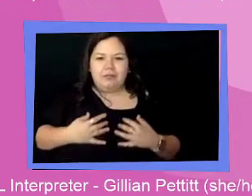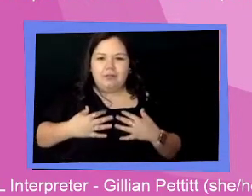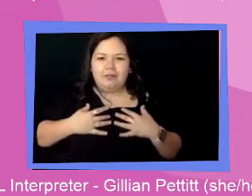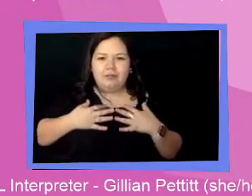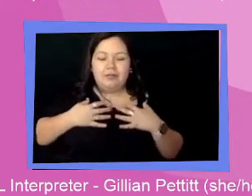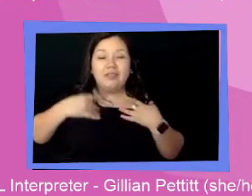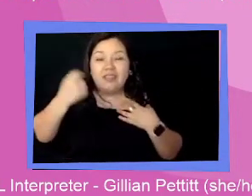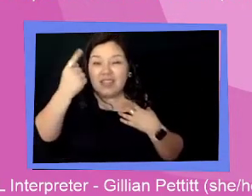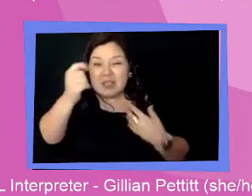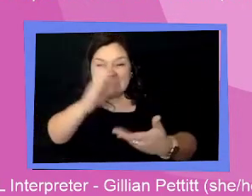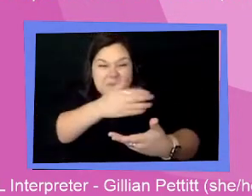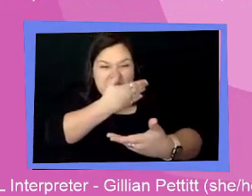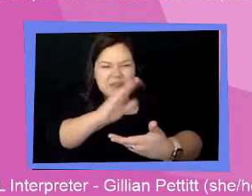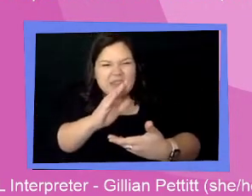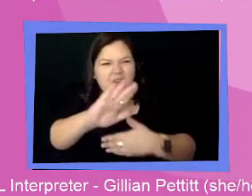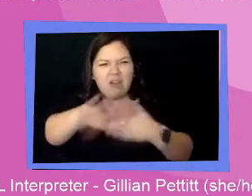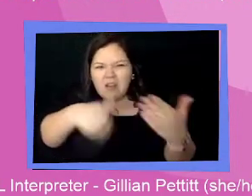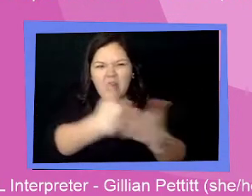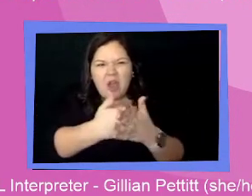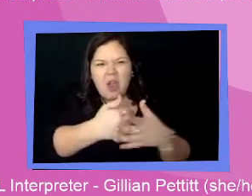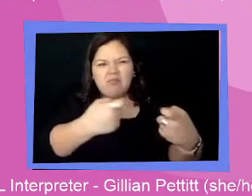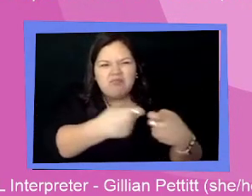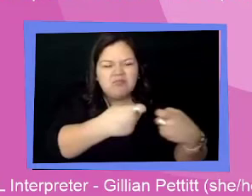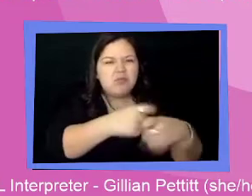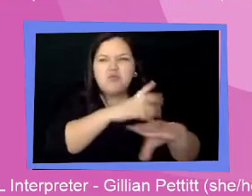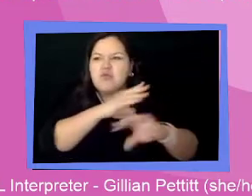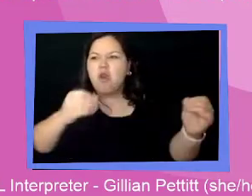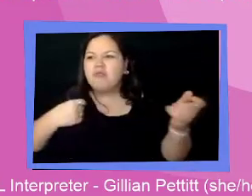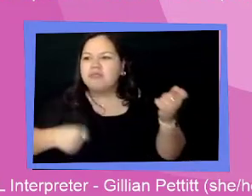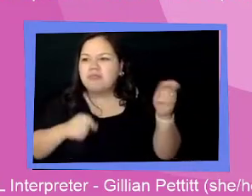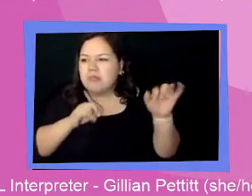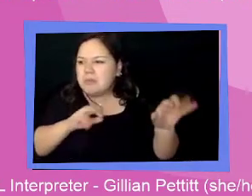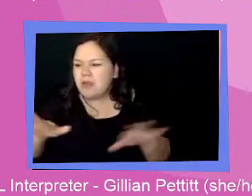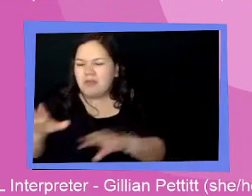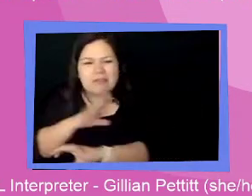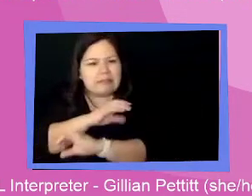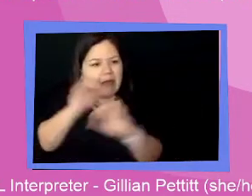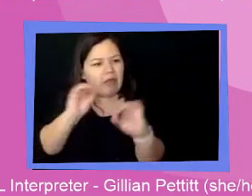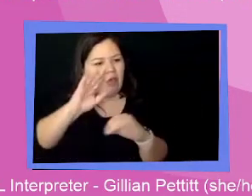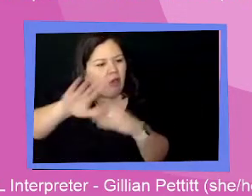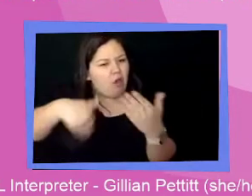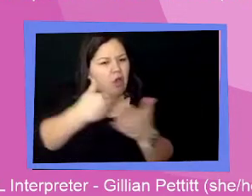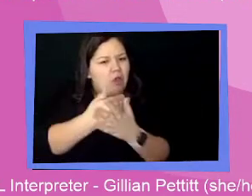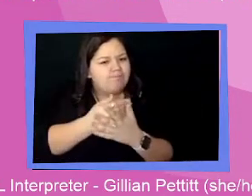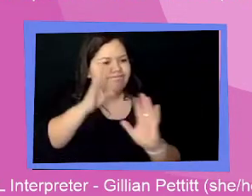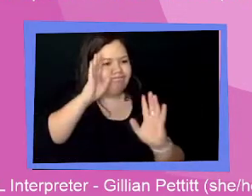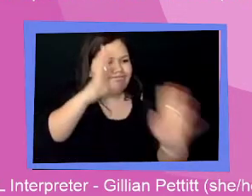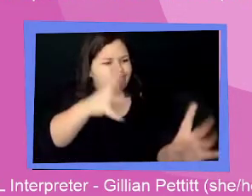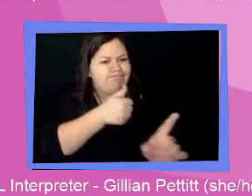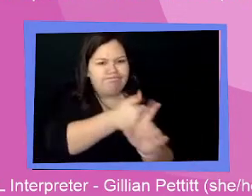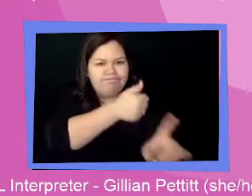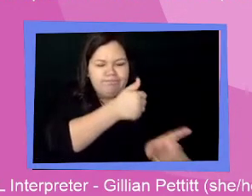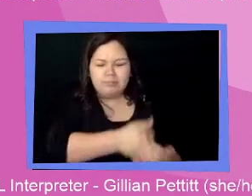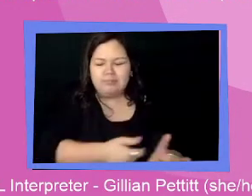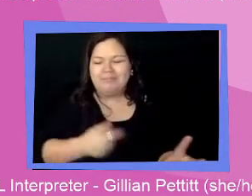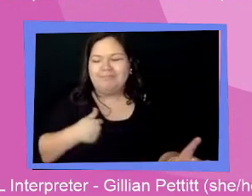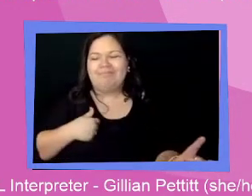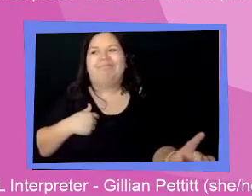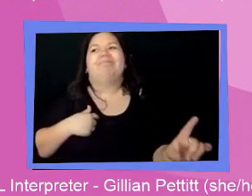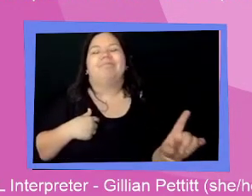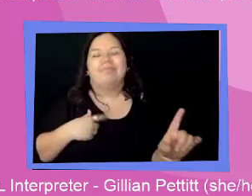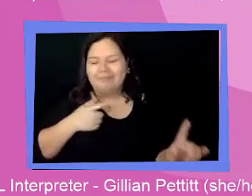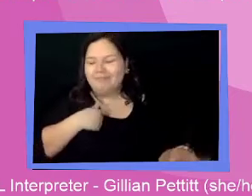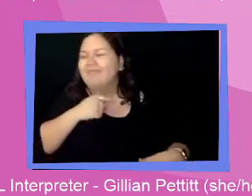music instruments were harmed in the making of this song. I giggle at my own joke. I slam into someone.